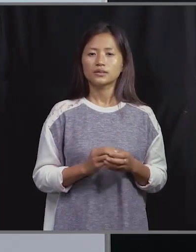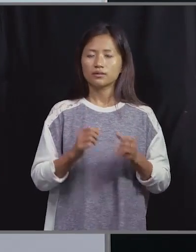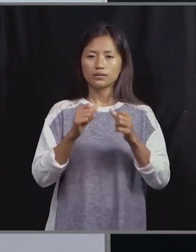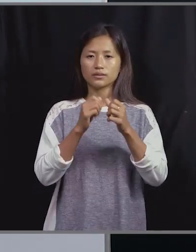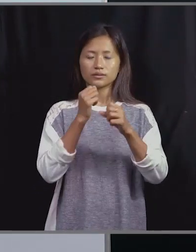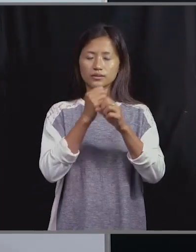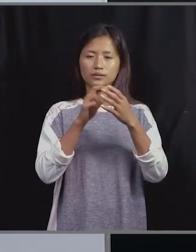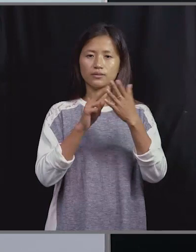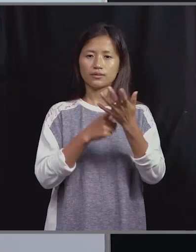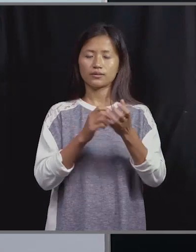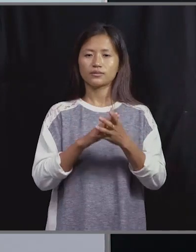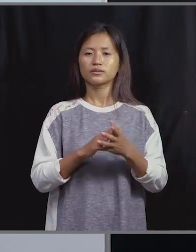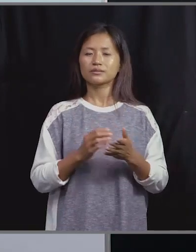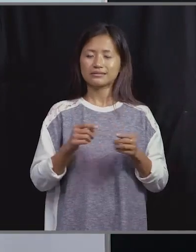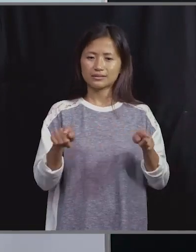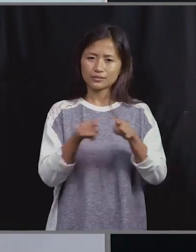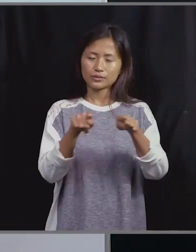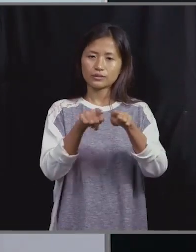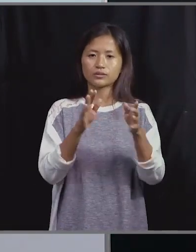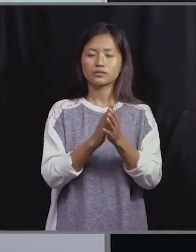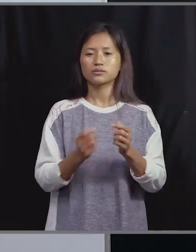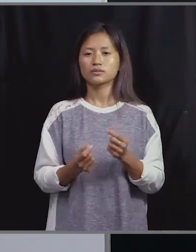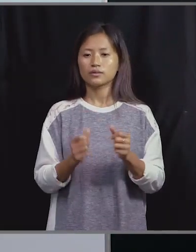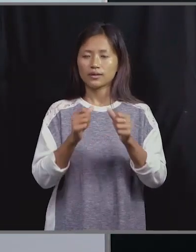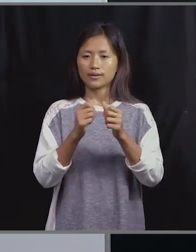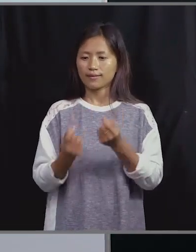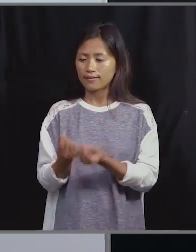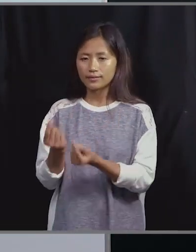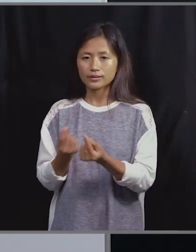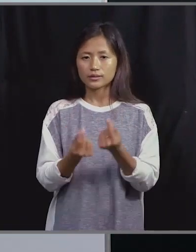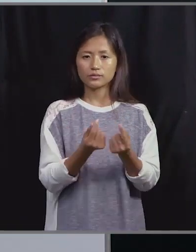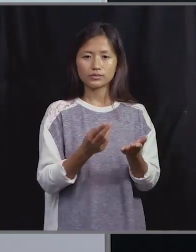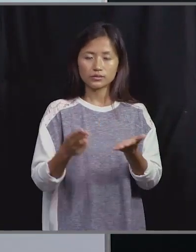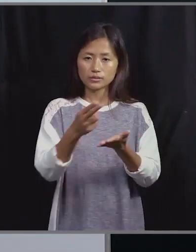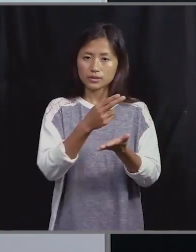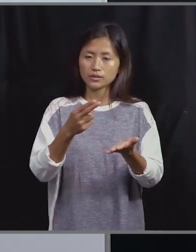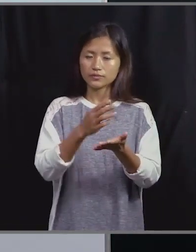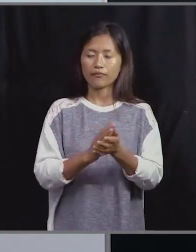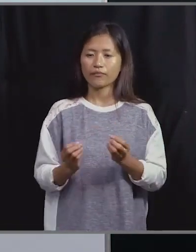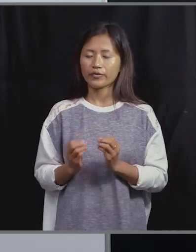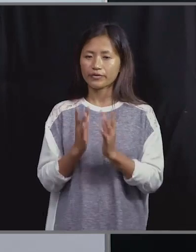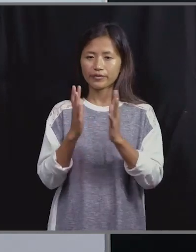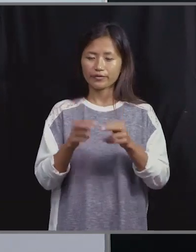is something related to agriculture. And from the definition itself, we are clear that